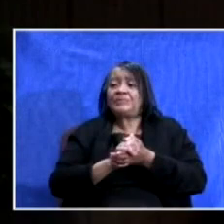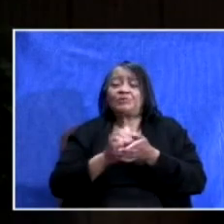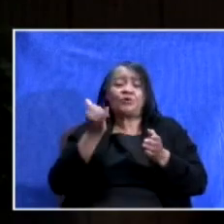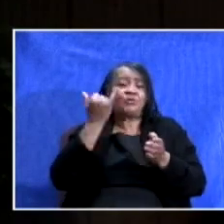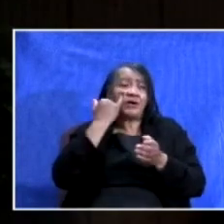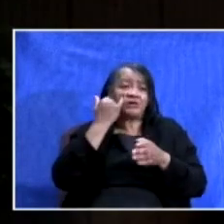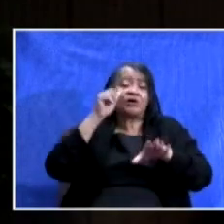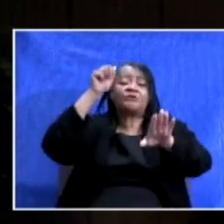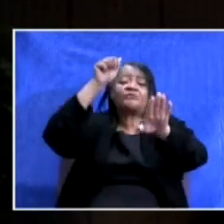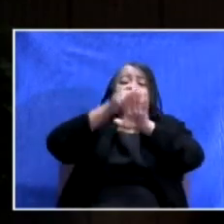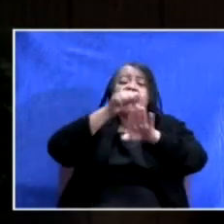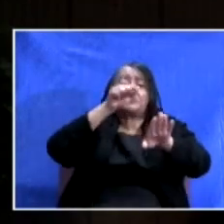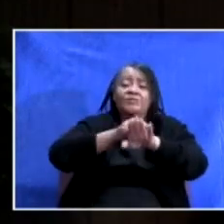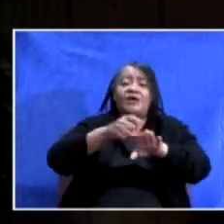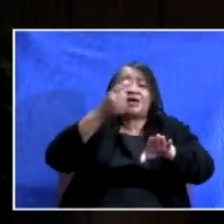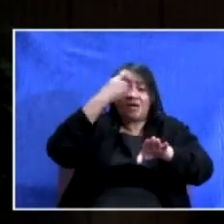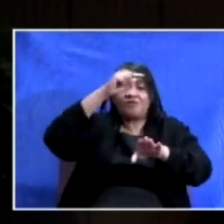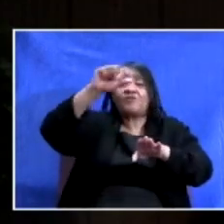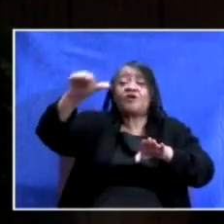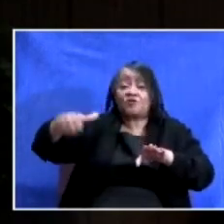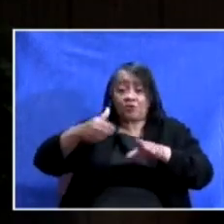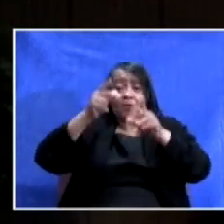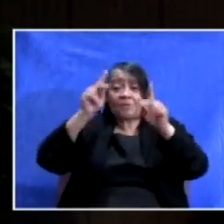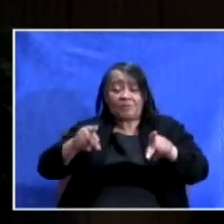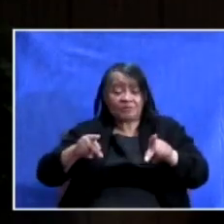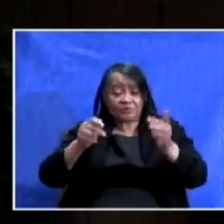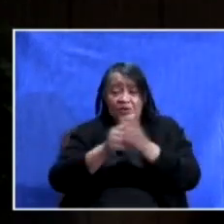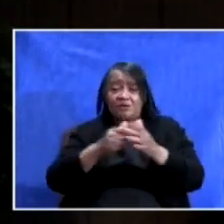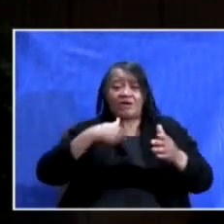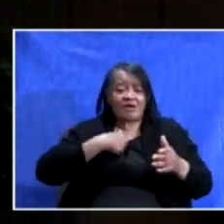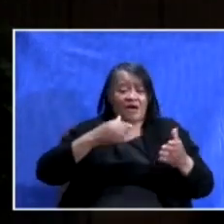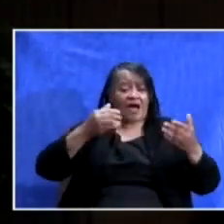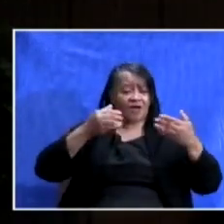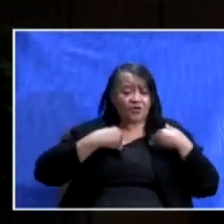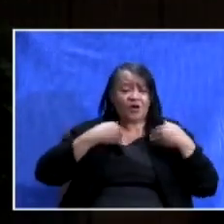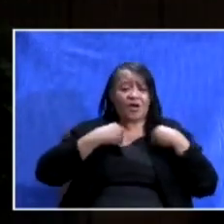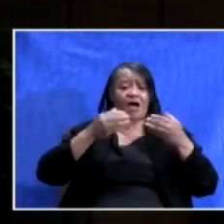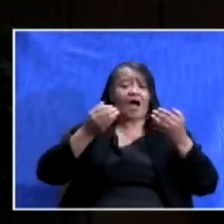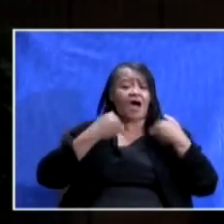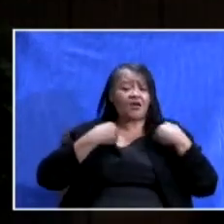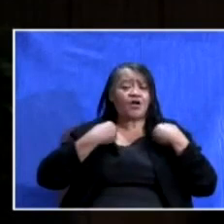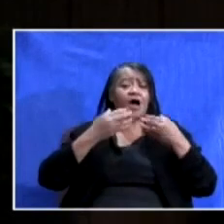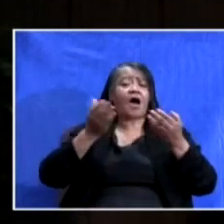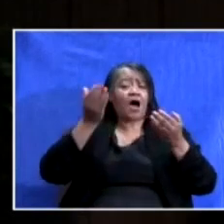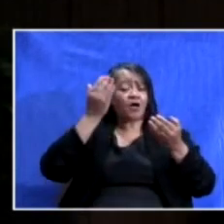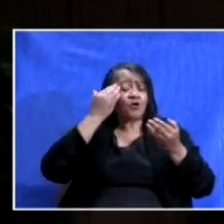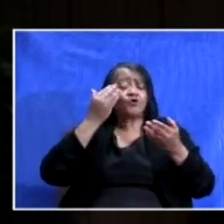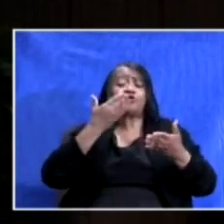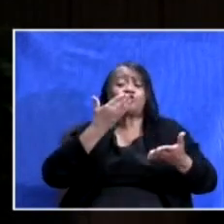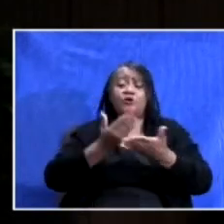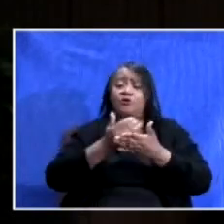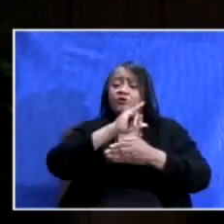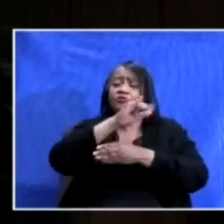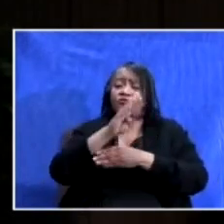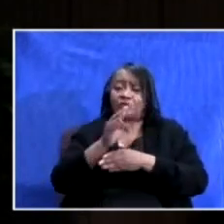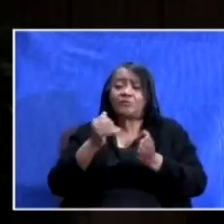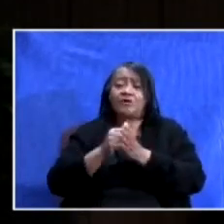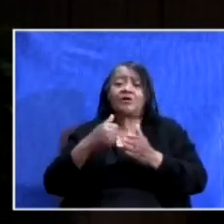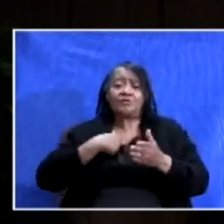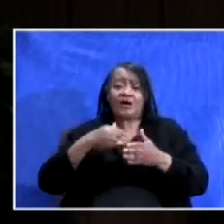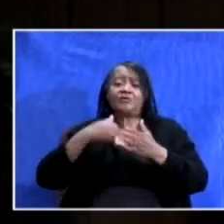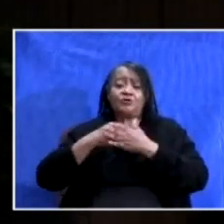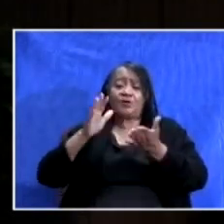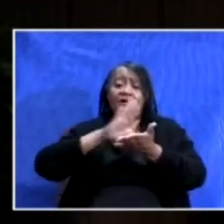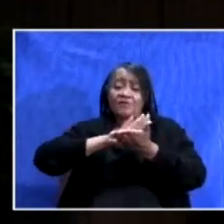if you go knocking for somebody else, I know you got it made. I know you got the good job. I know you drive the